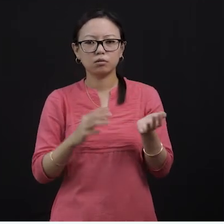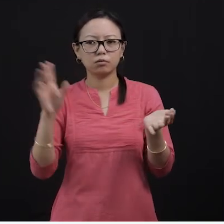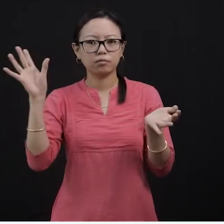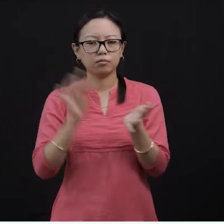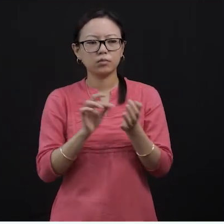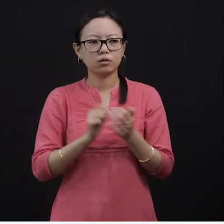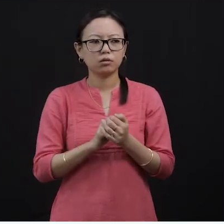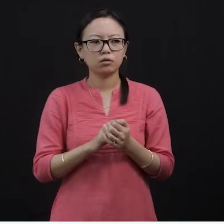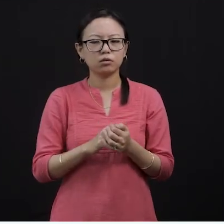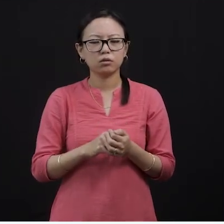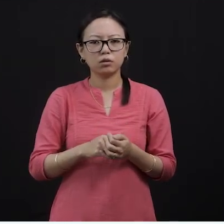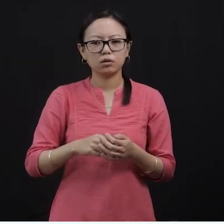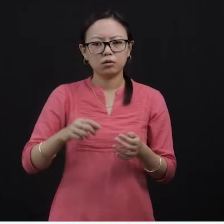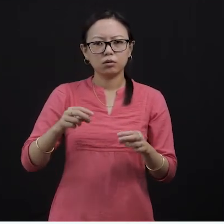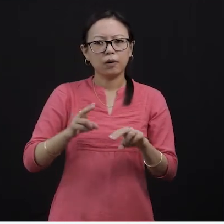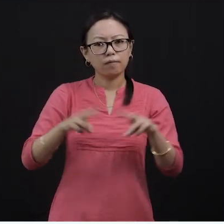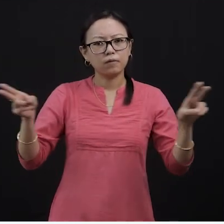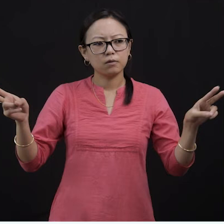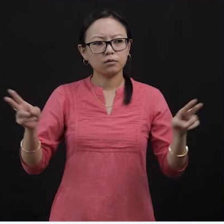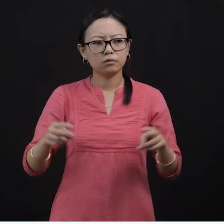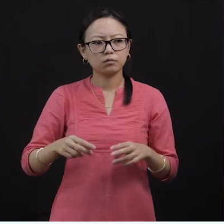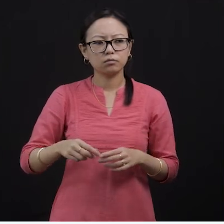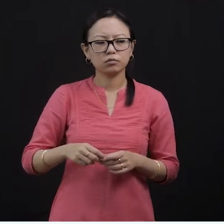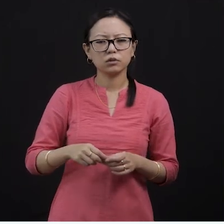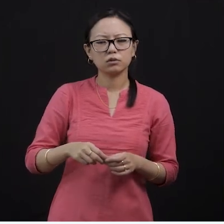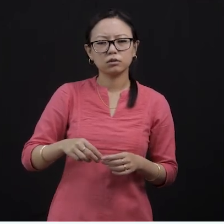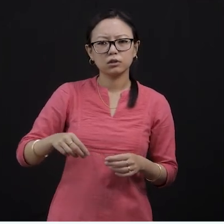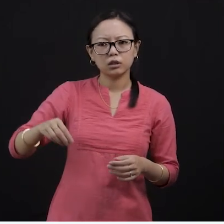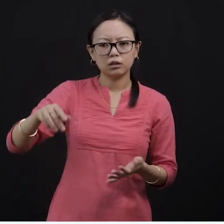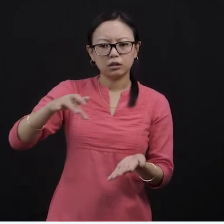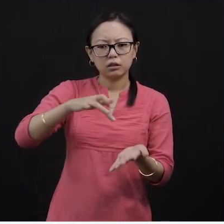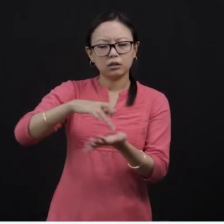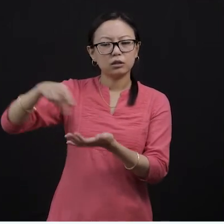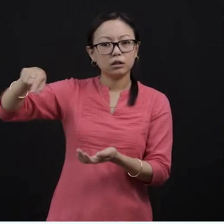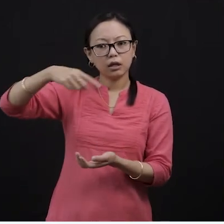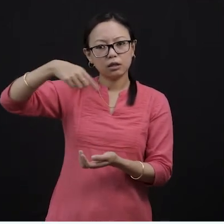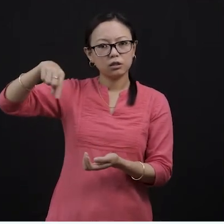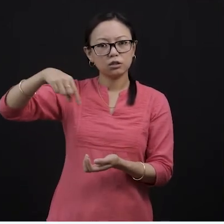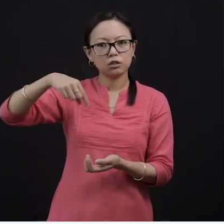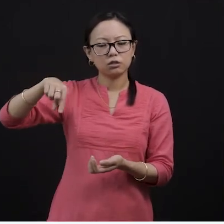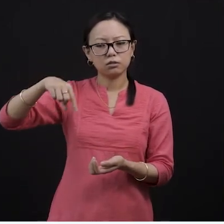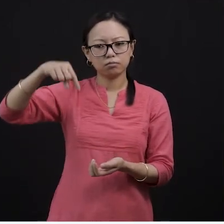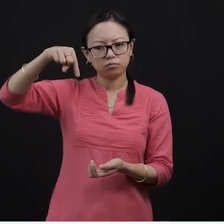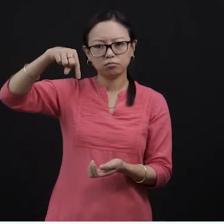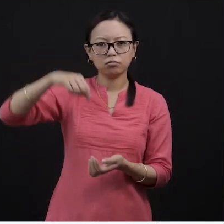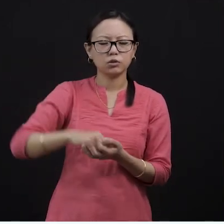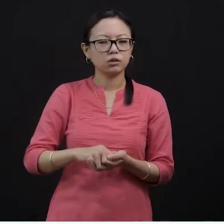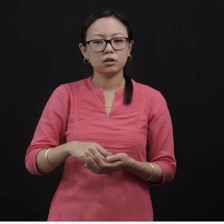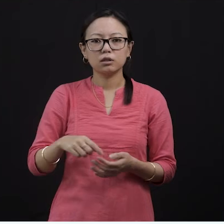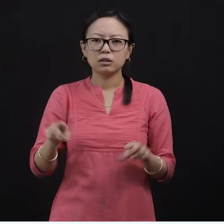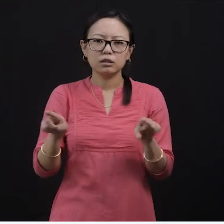Now, according to this activity, it says that if we freely suspended a bar